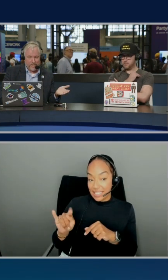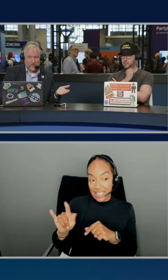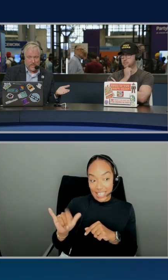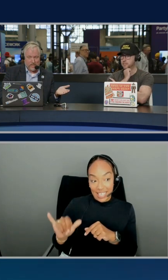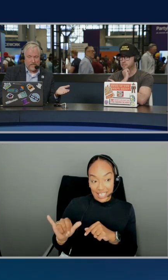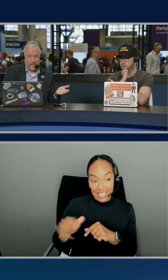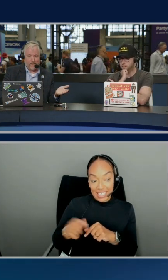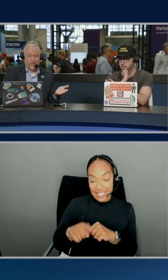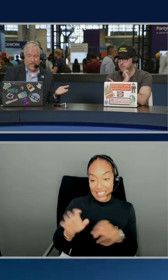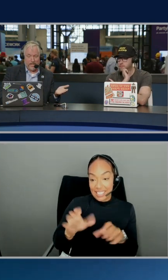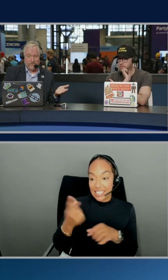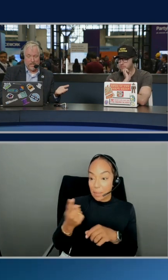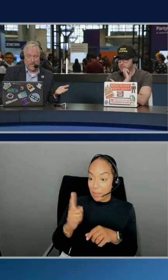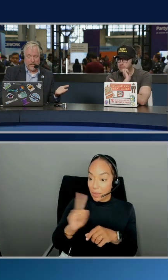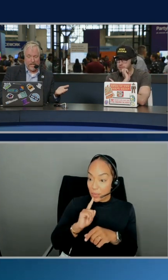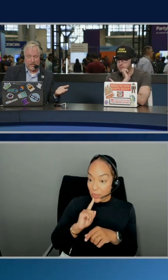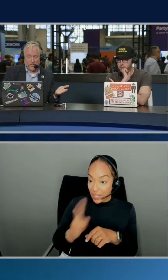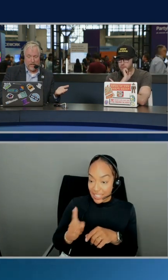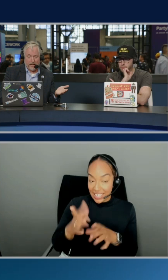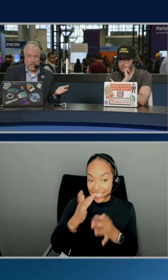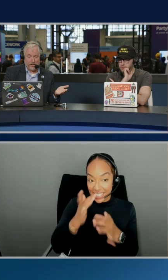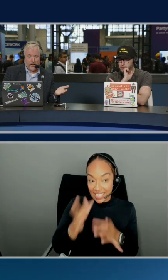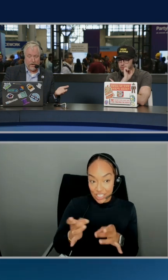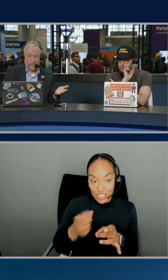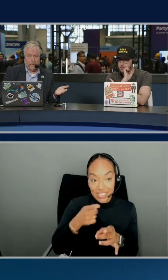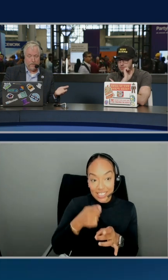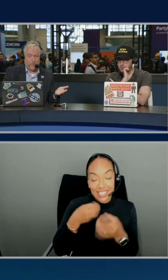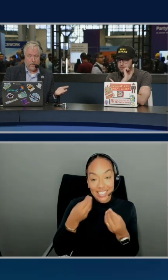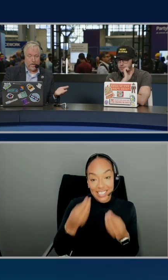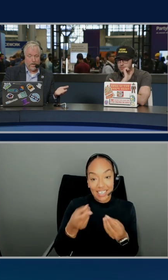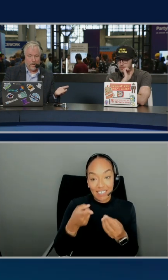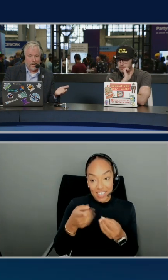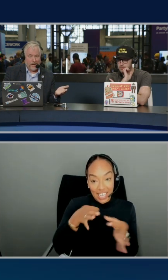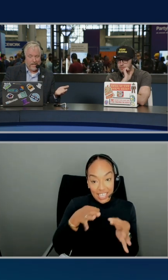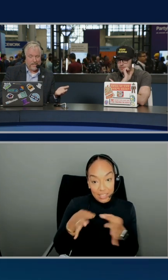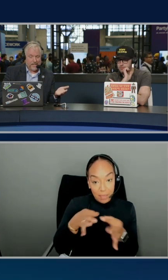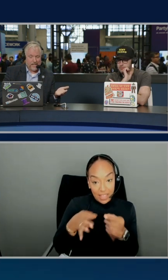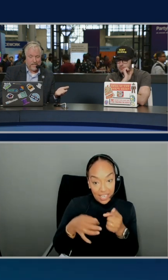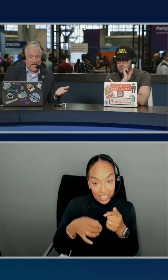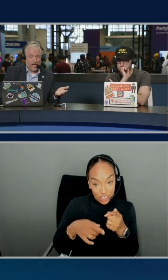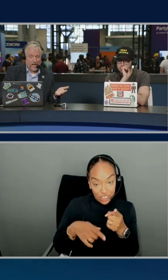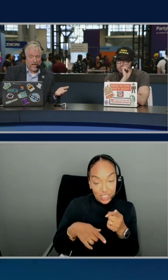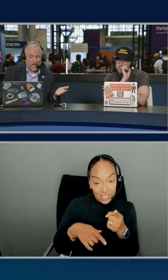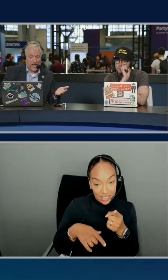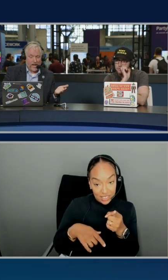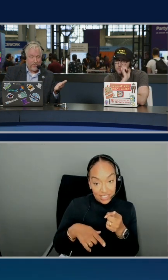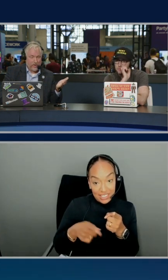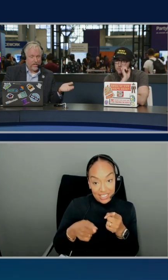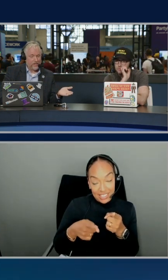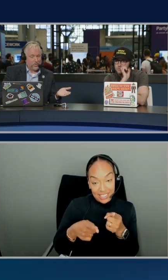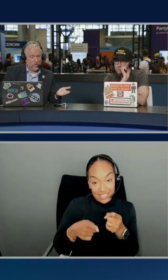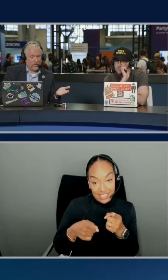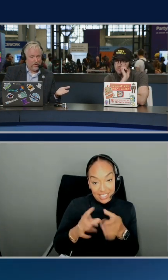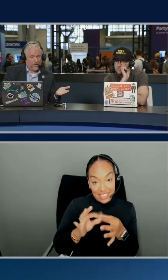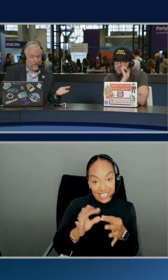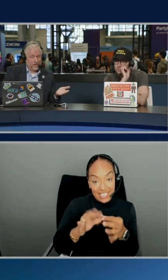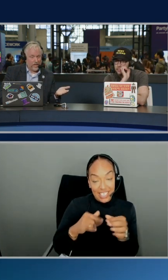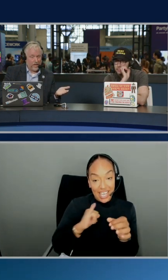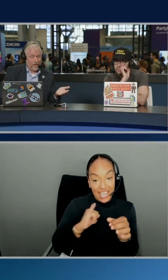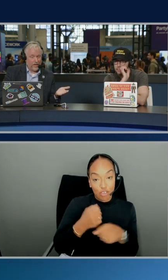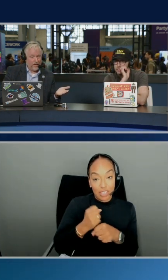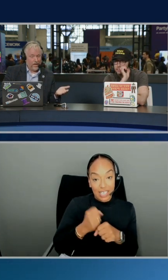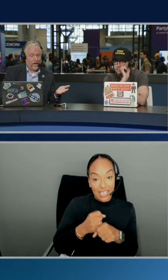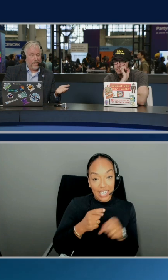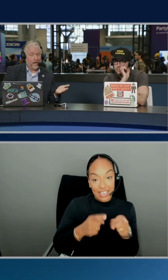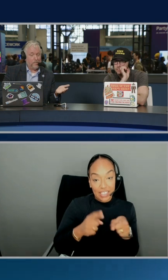very interesting. It gives it in the explanation here. It says, I created this rolling volatility,